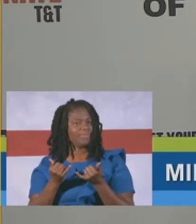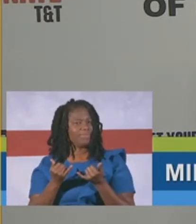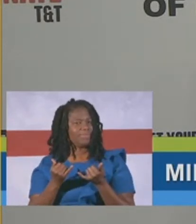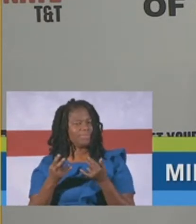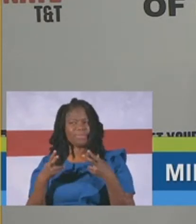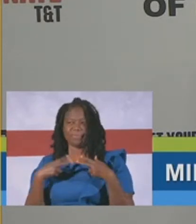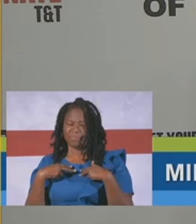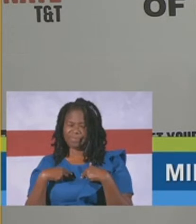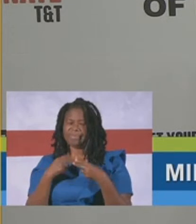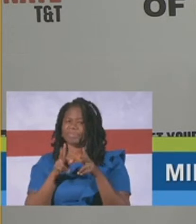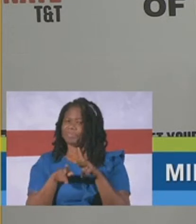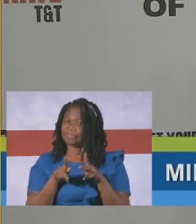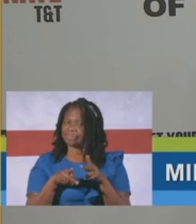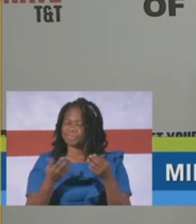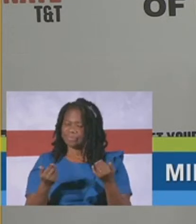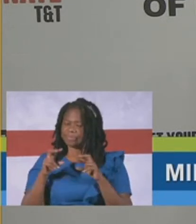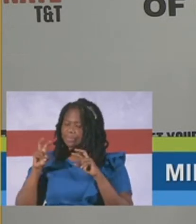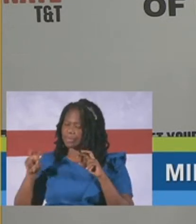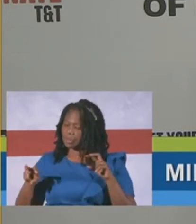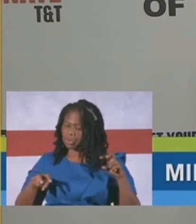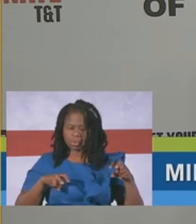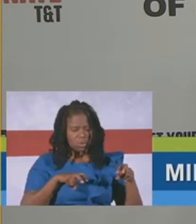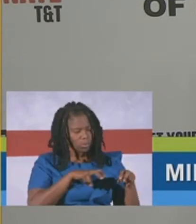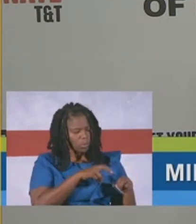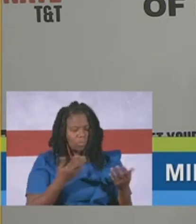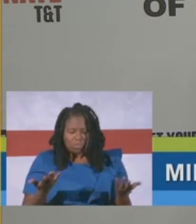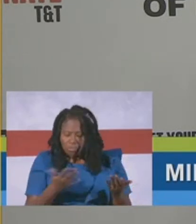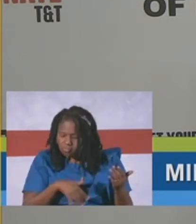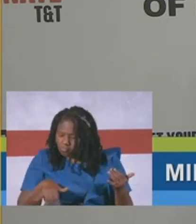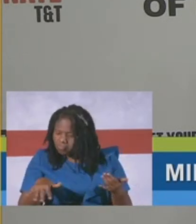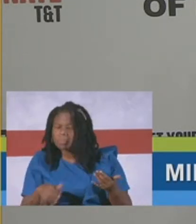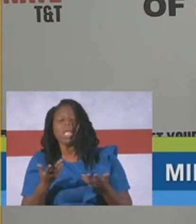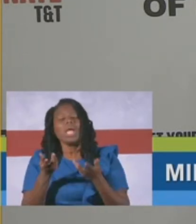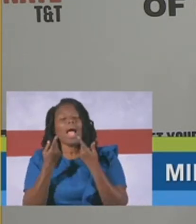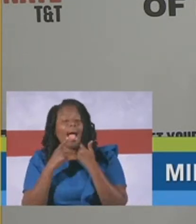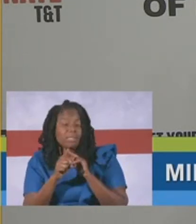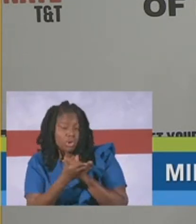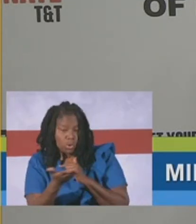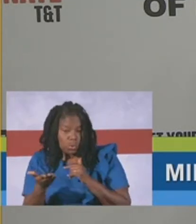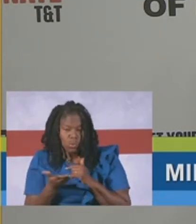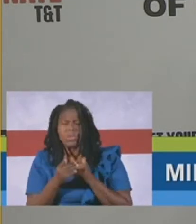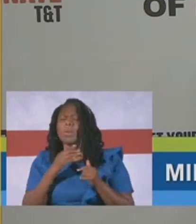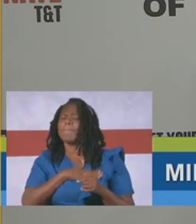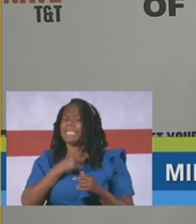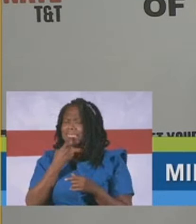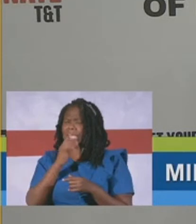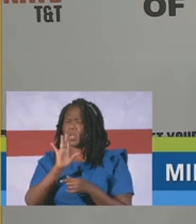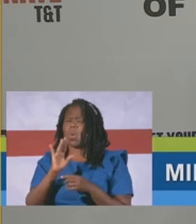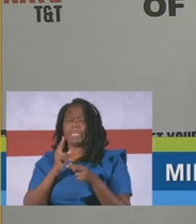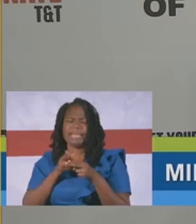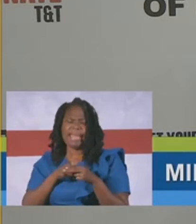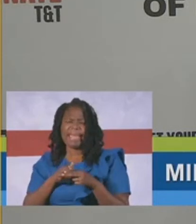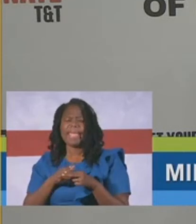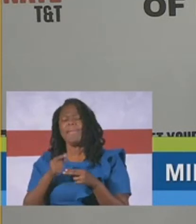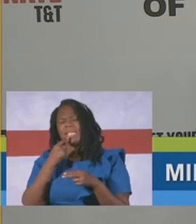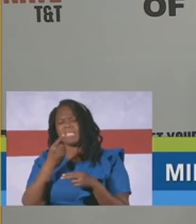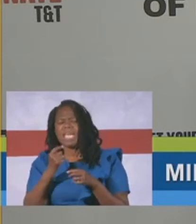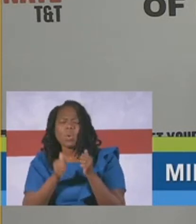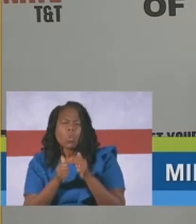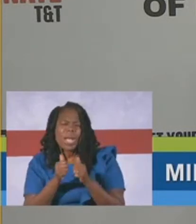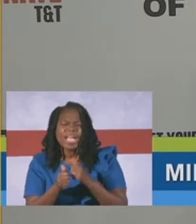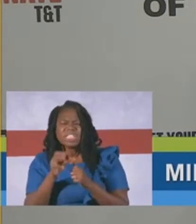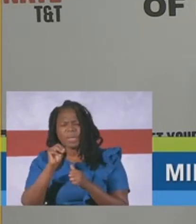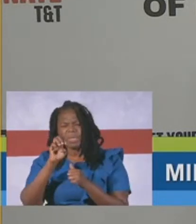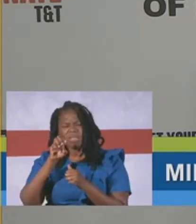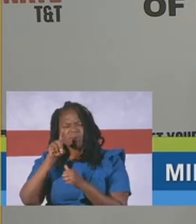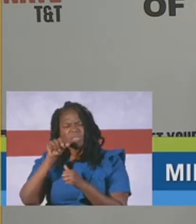to your questions. Please state your name and the name of the media house that you represent before posing your question. Please, no more